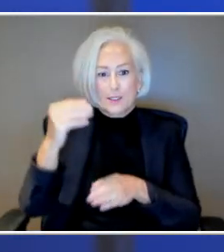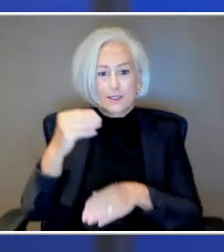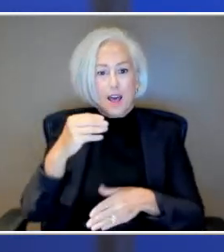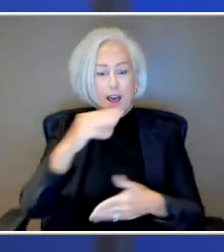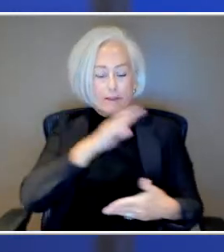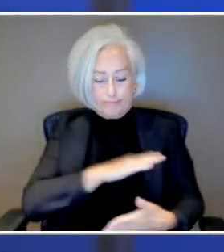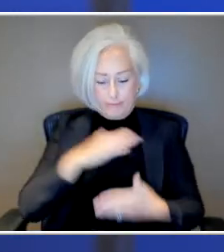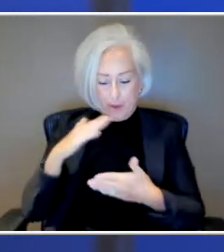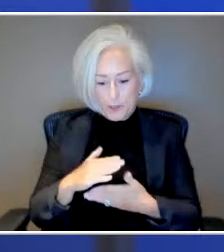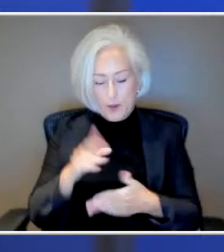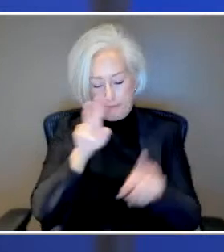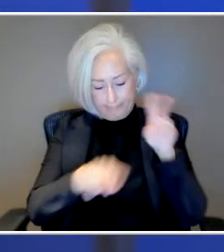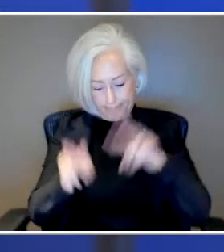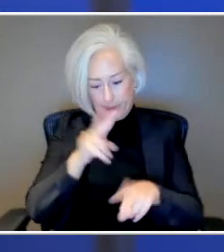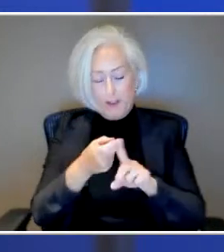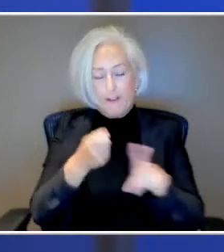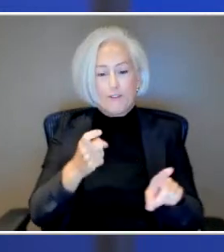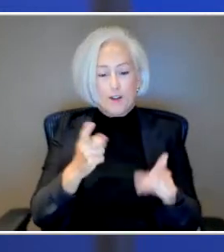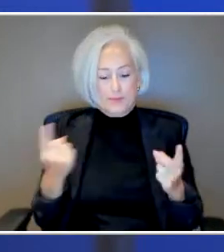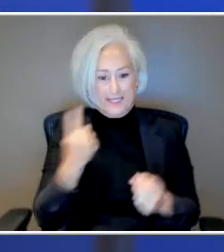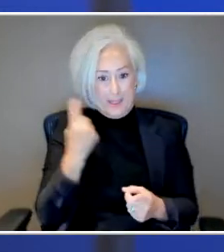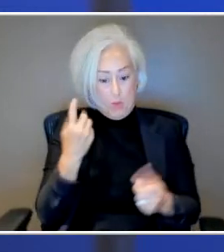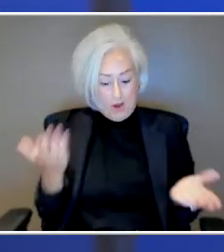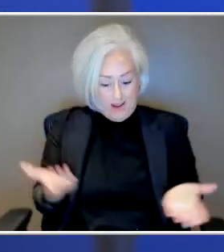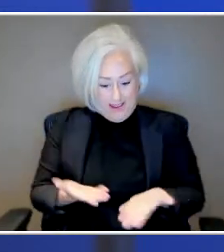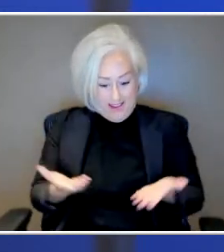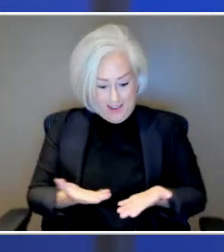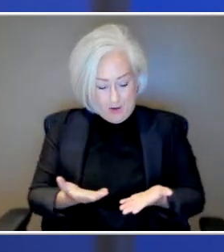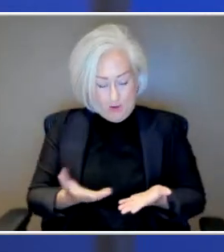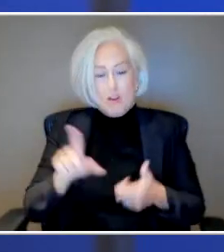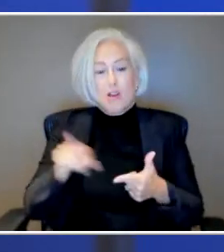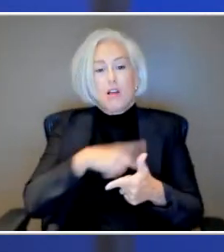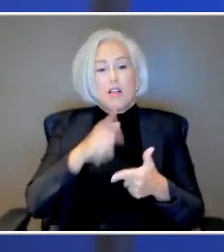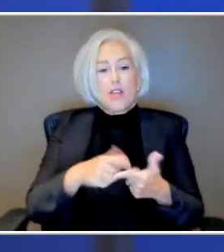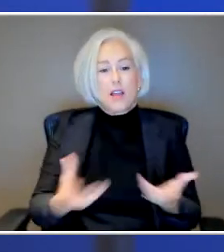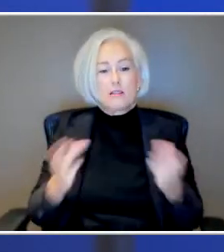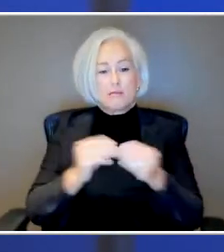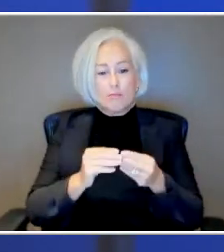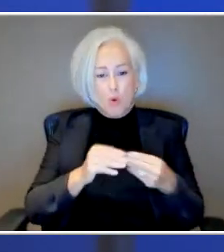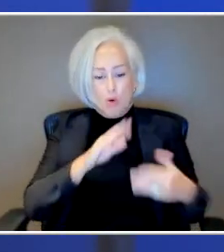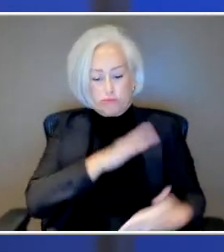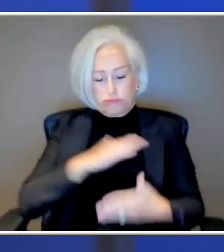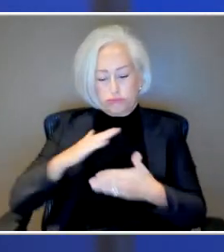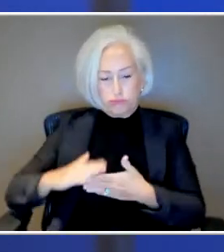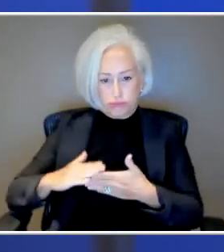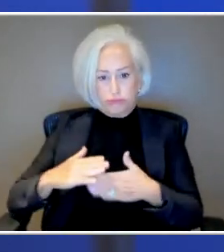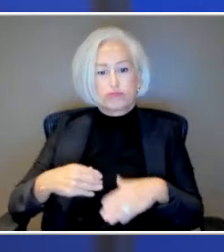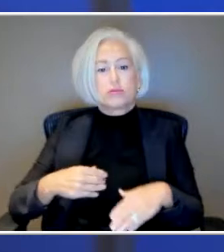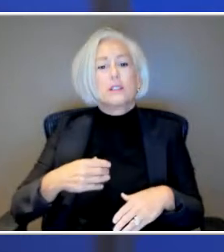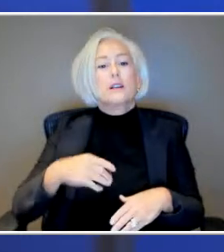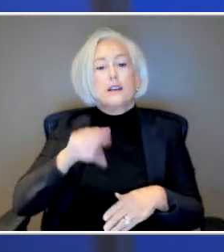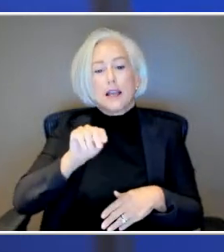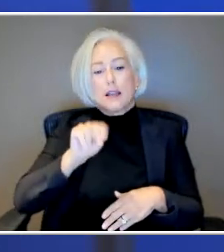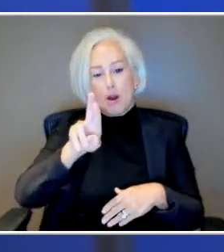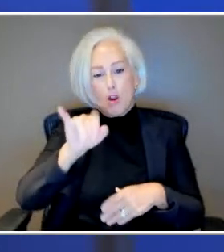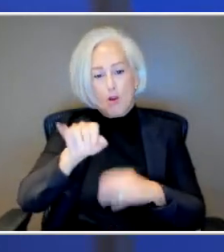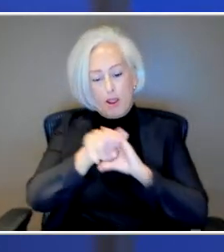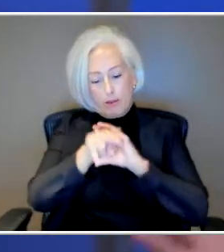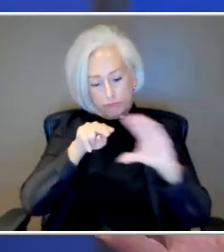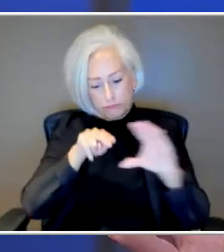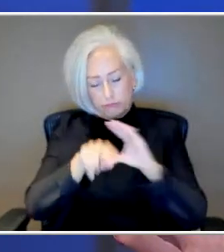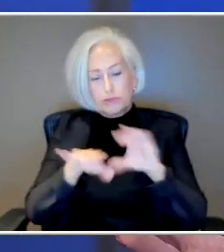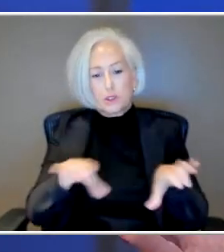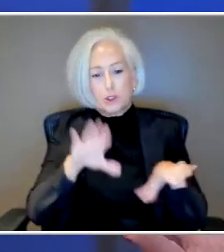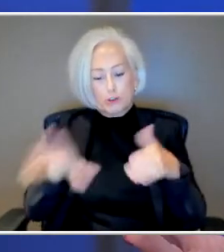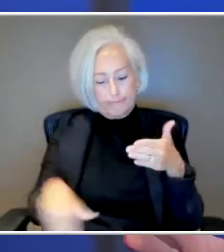breast radiologists, and there were some additional pictures that we needed to take, as well as an MRI. And that's really